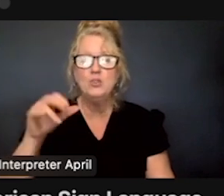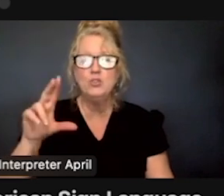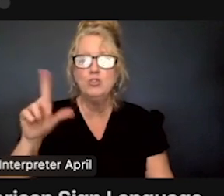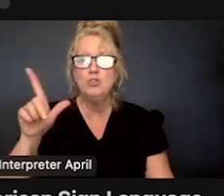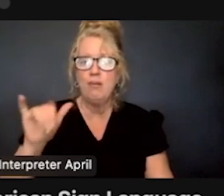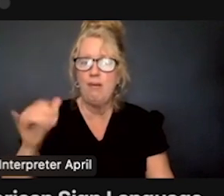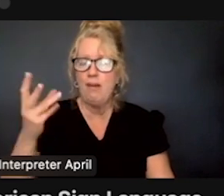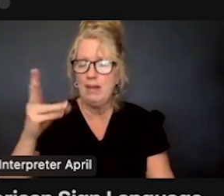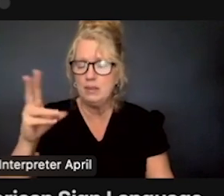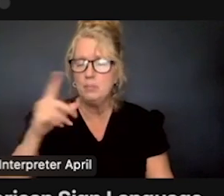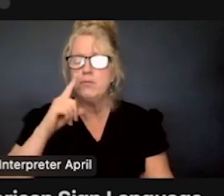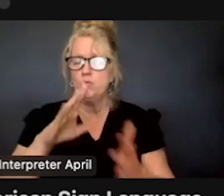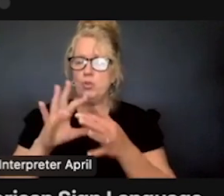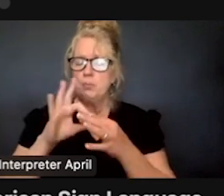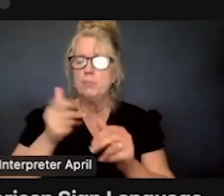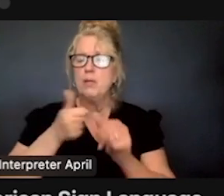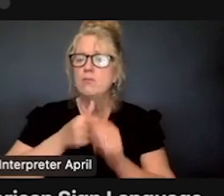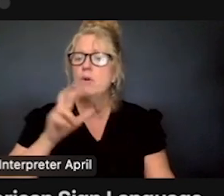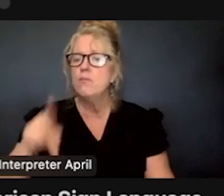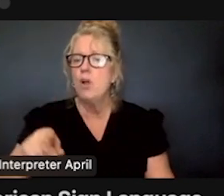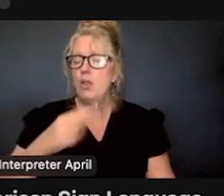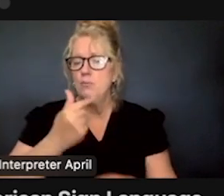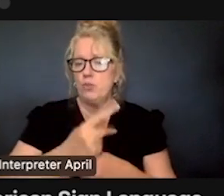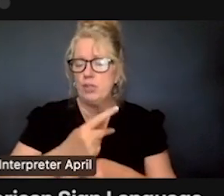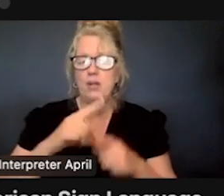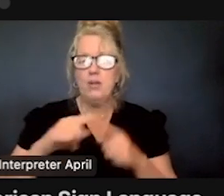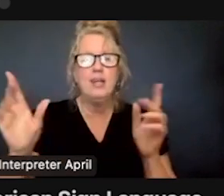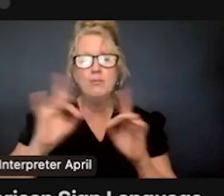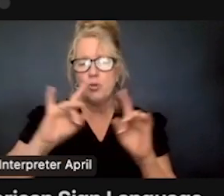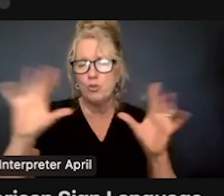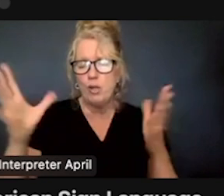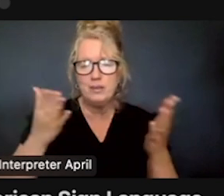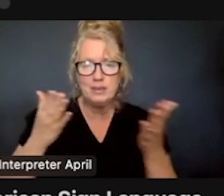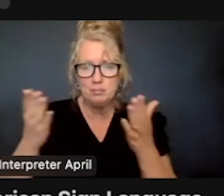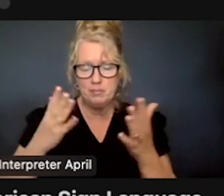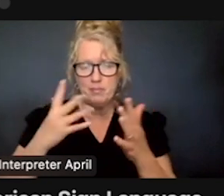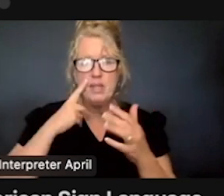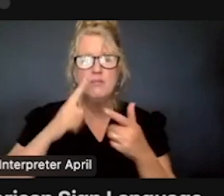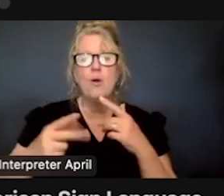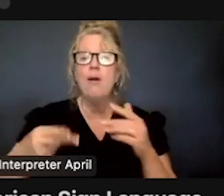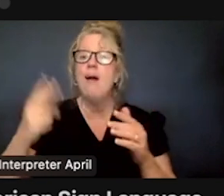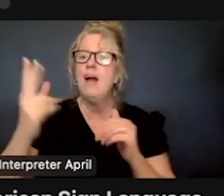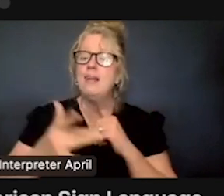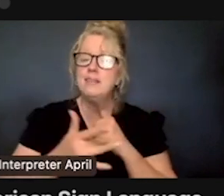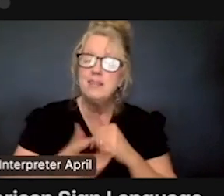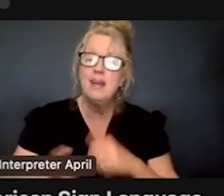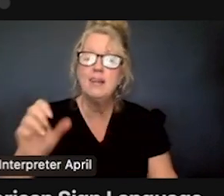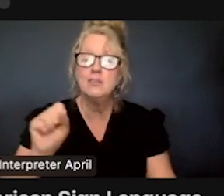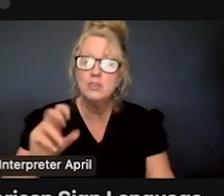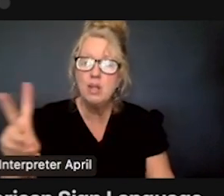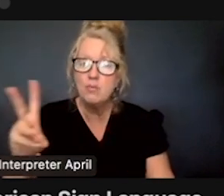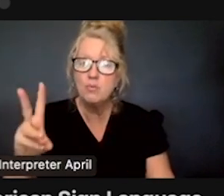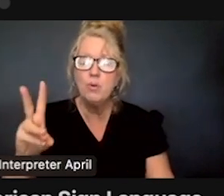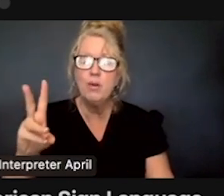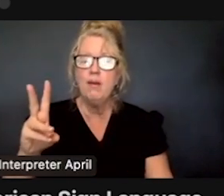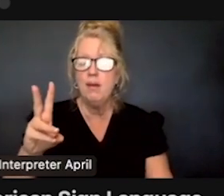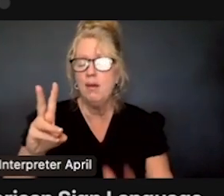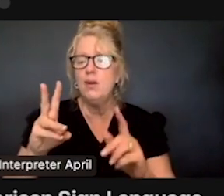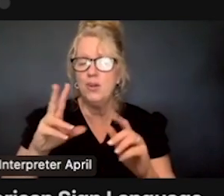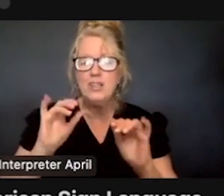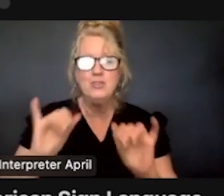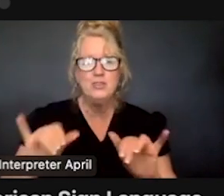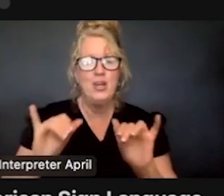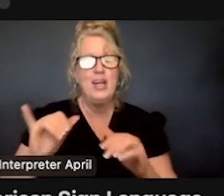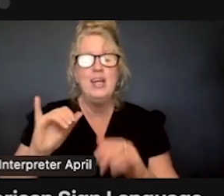on coordinating follow-up care and crisis services requires high-tech software solutions. Interesting. So